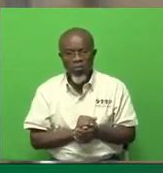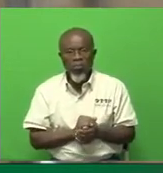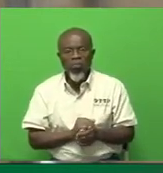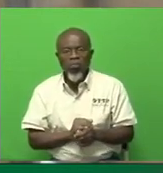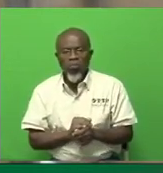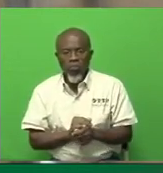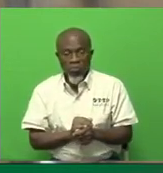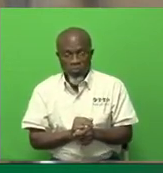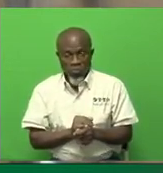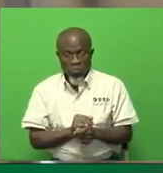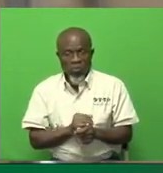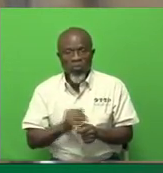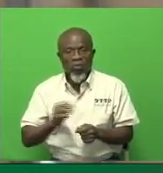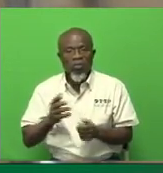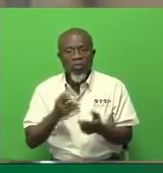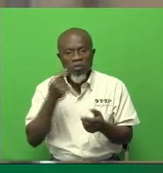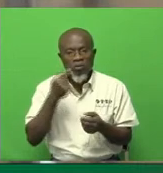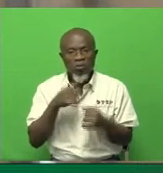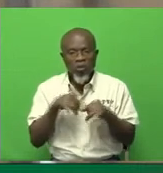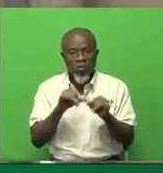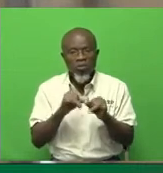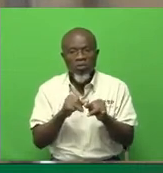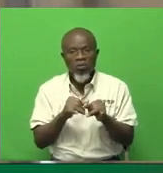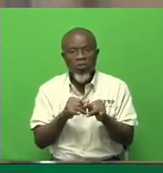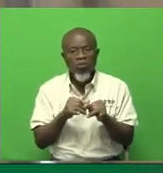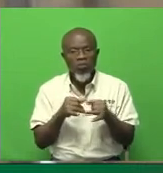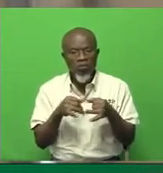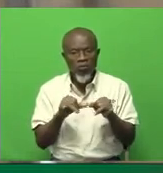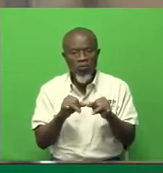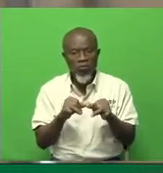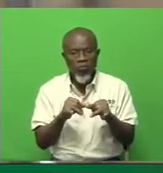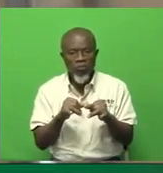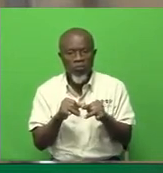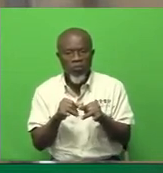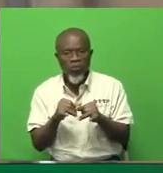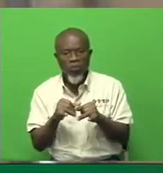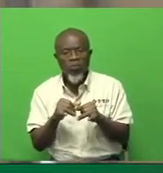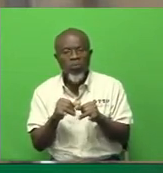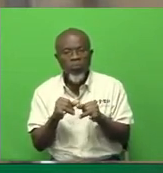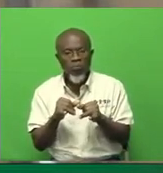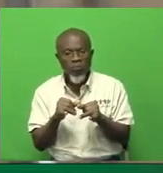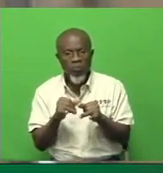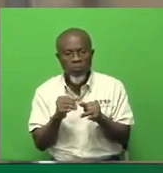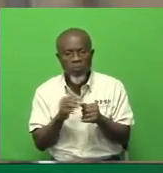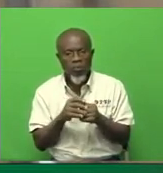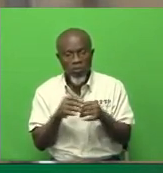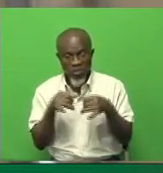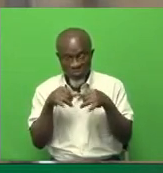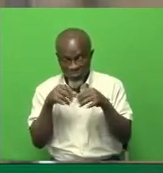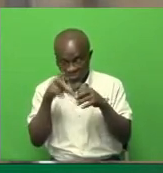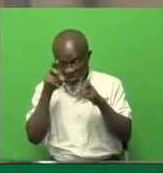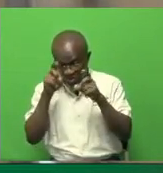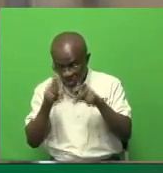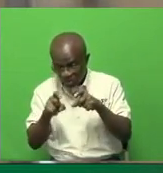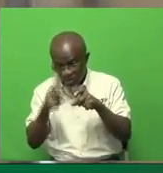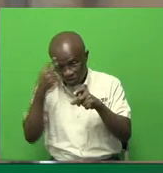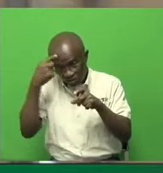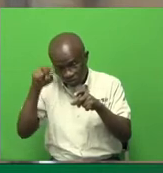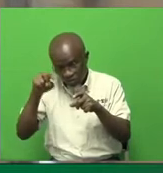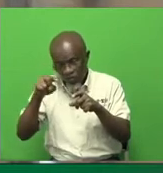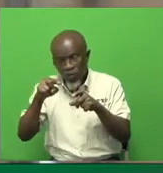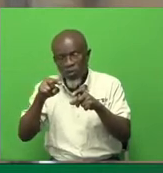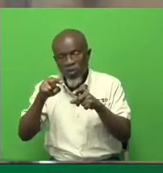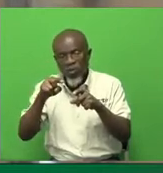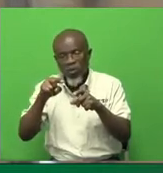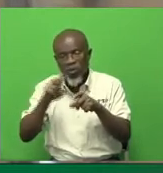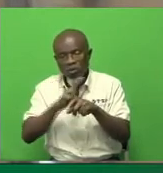shift from manual records to digital systems the need for an organized system to deliver